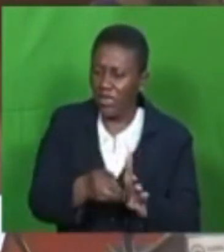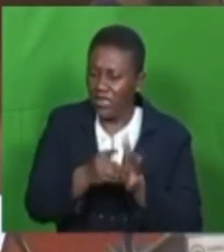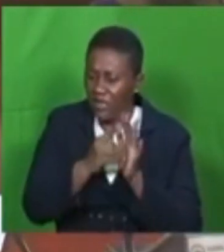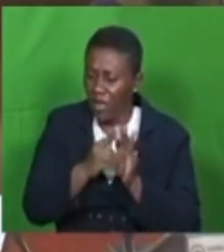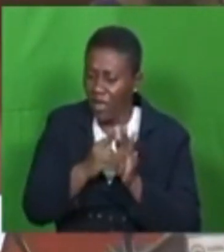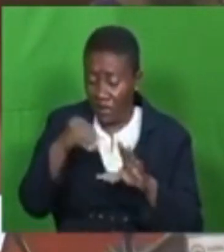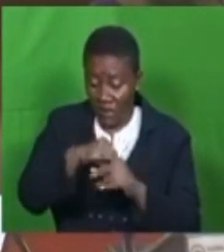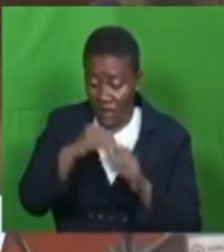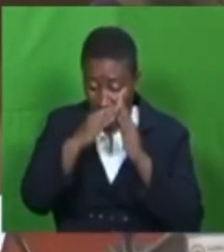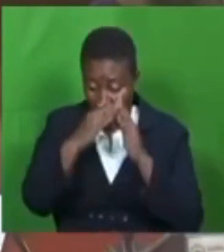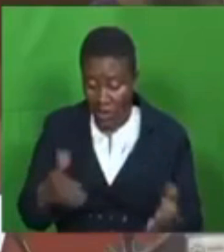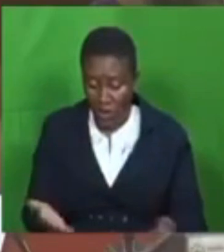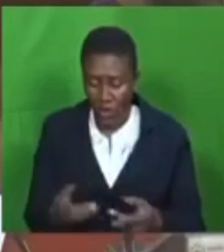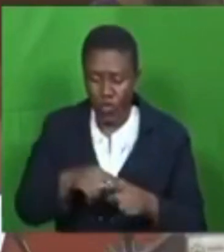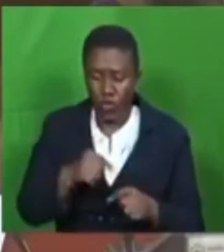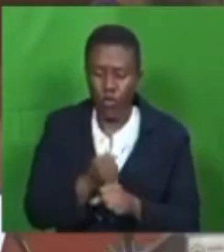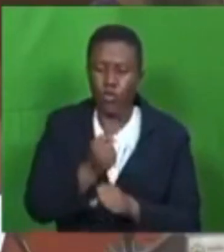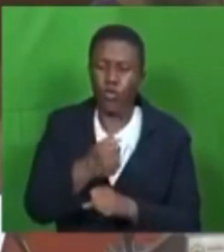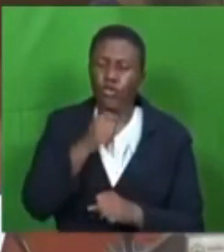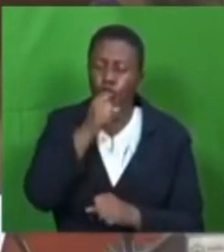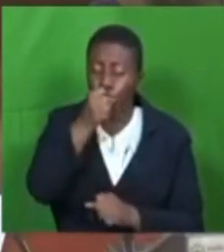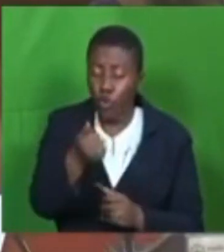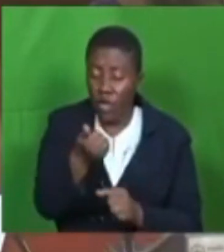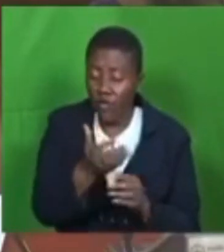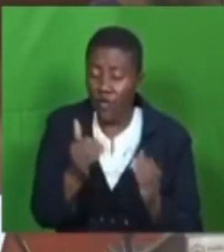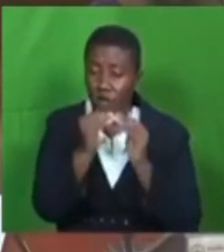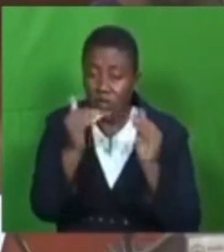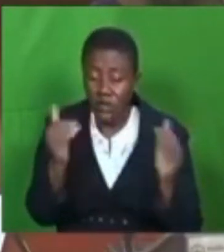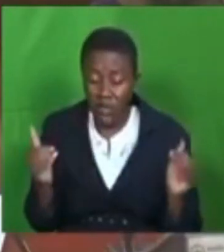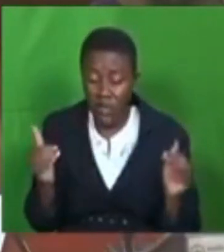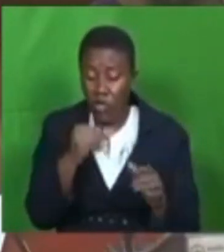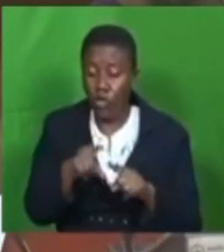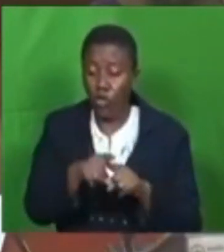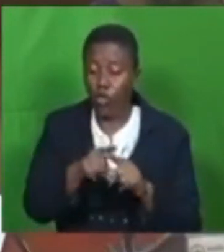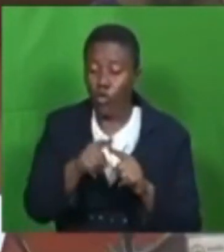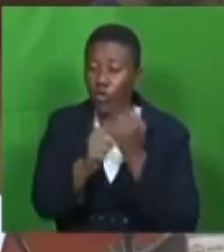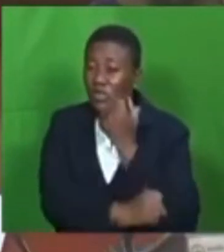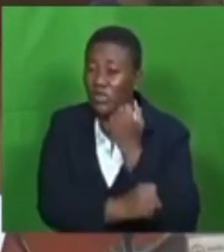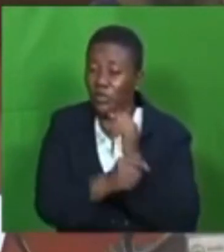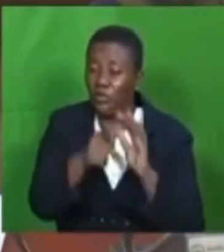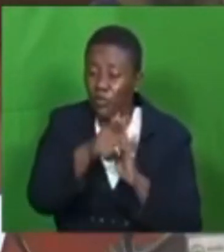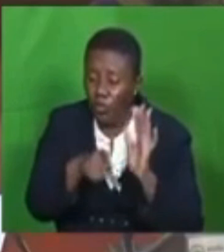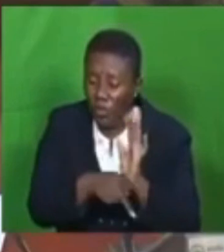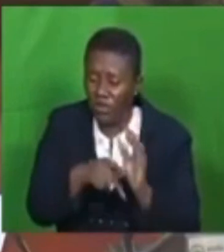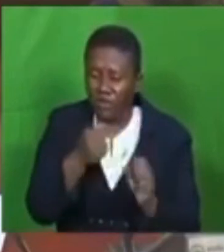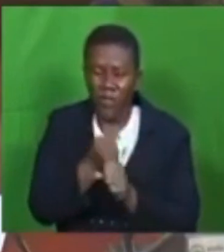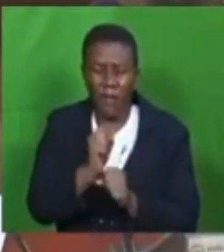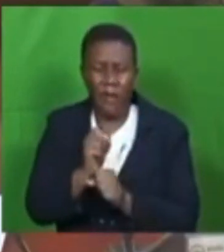ensure equity. Indeed, the directive principles of state policy enjoins us to